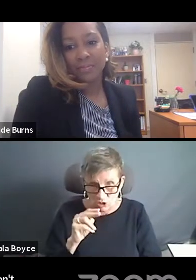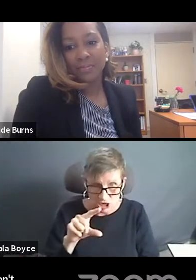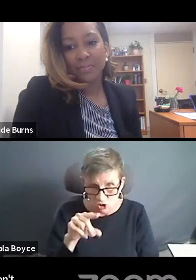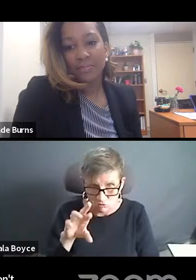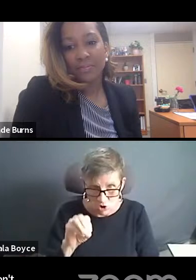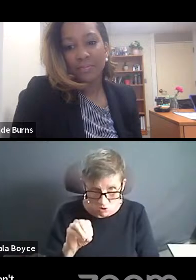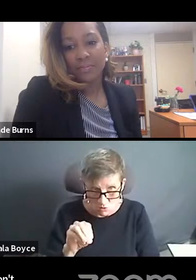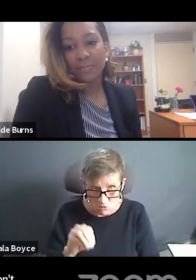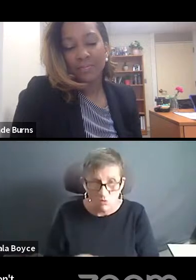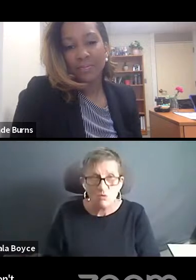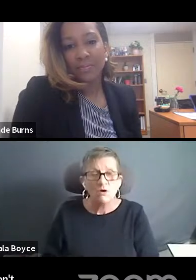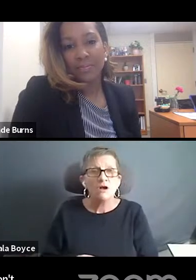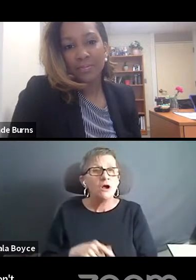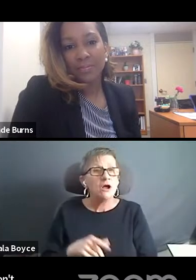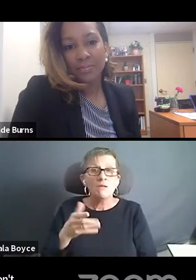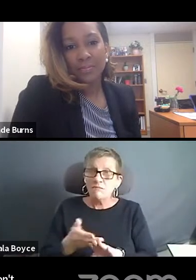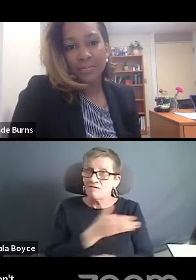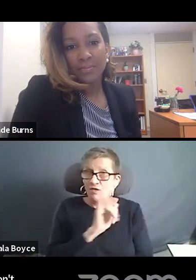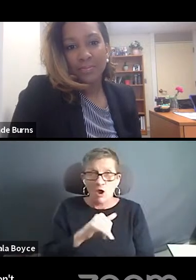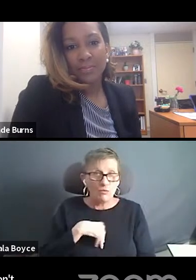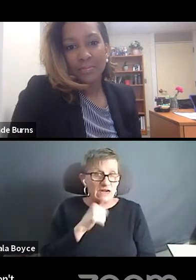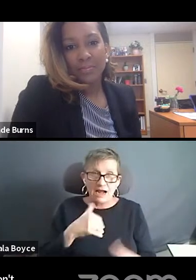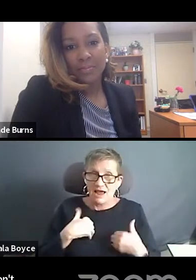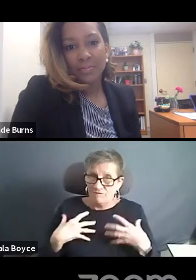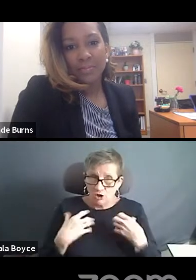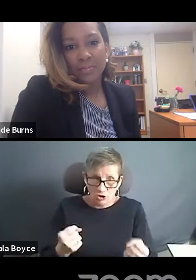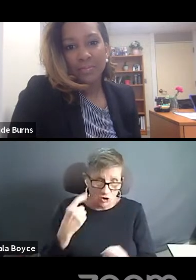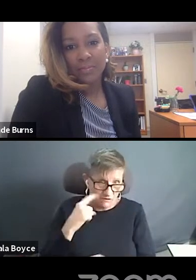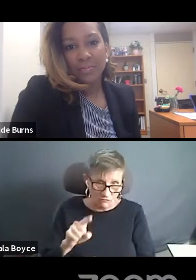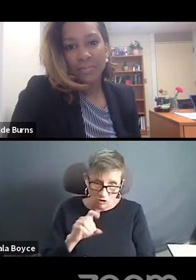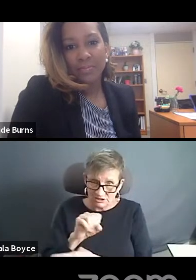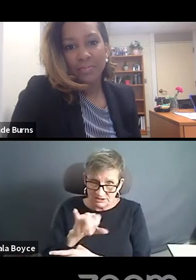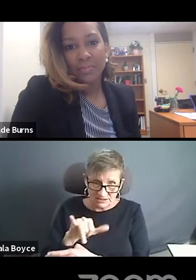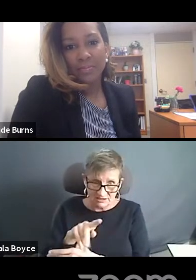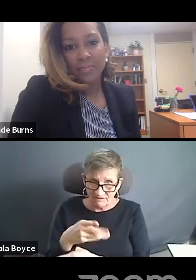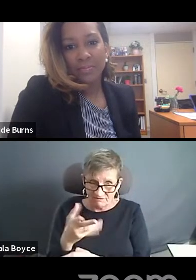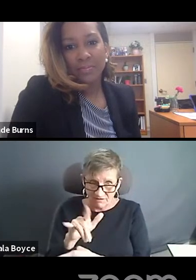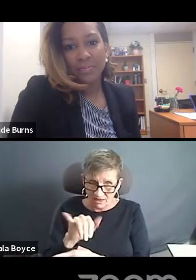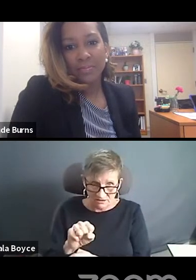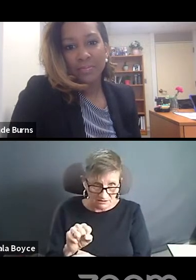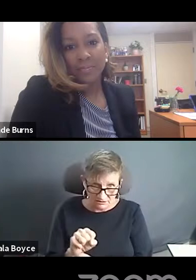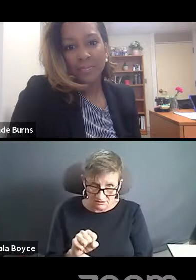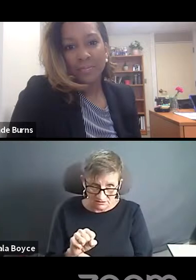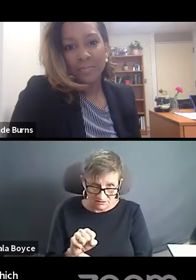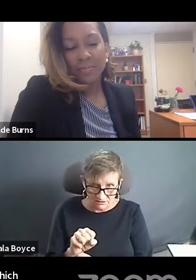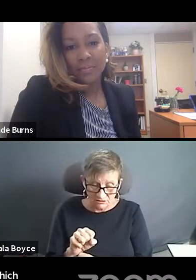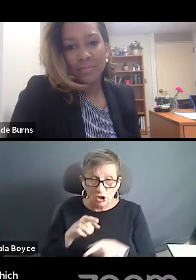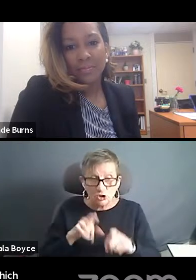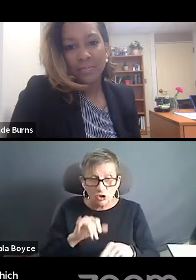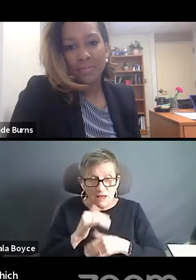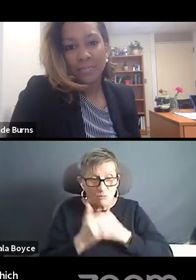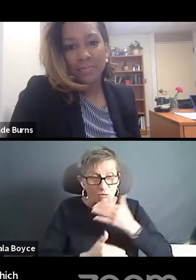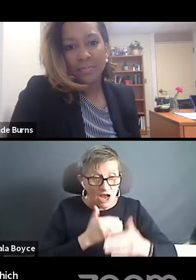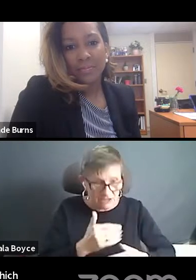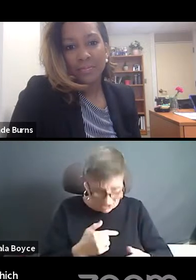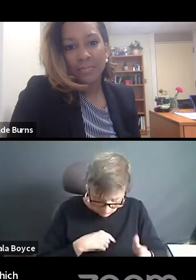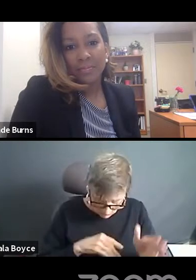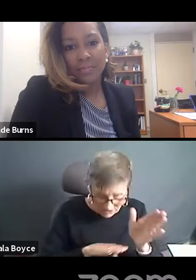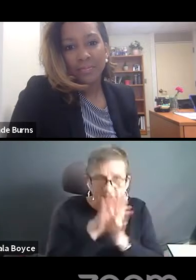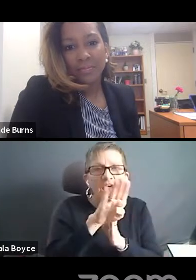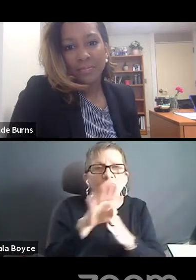we did not have a cure for syphilis. During the process, we then developed a cure for